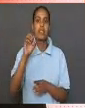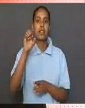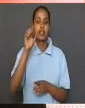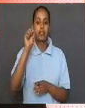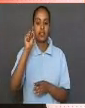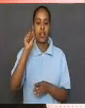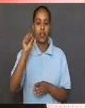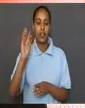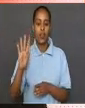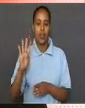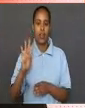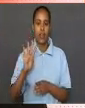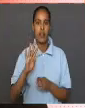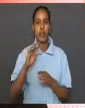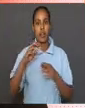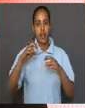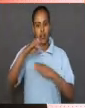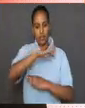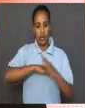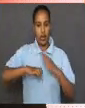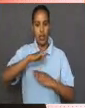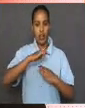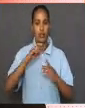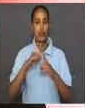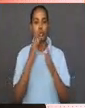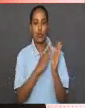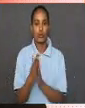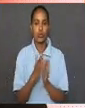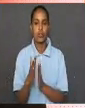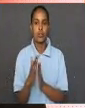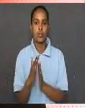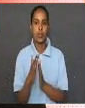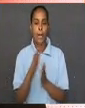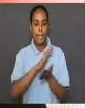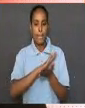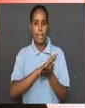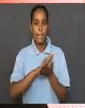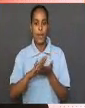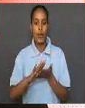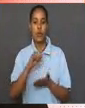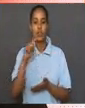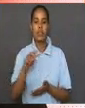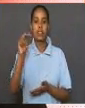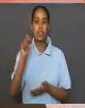sulfate solution is electrolyzed to produce pure